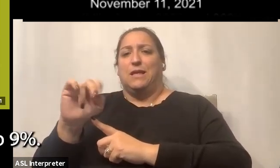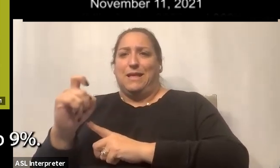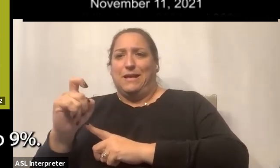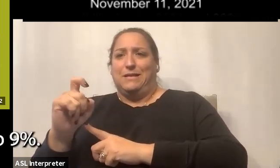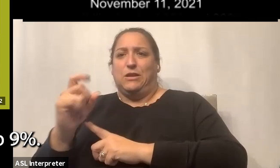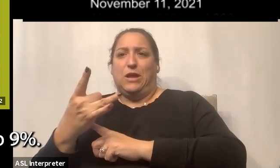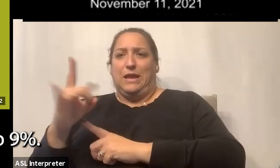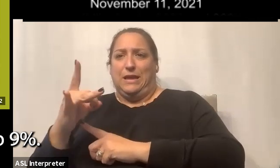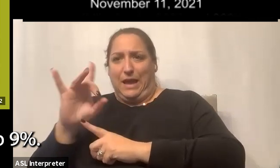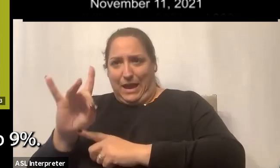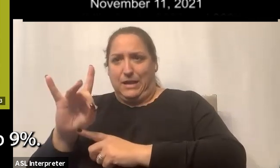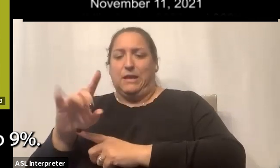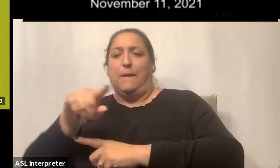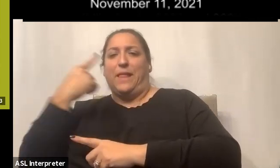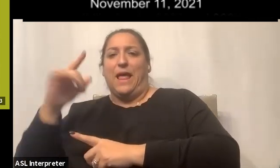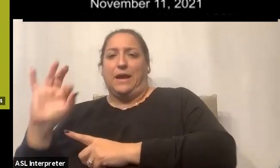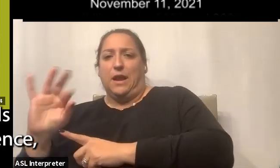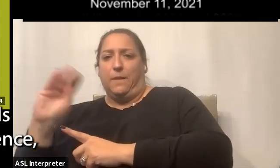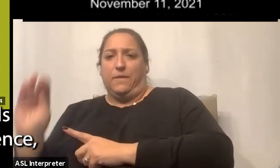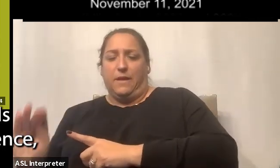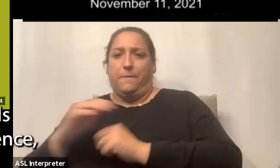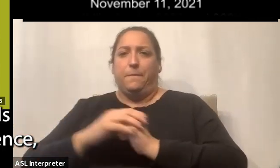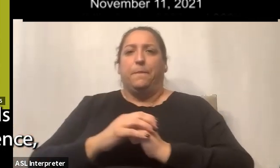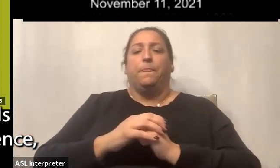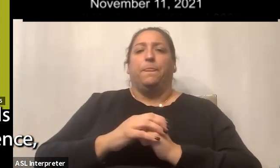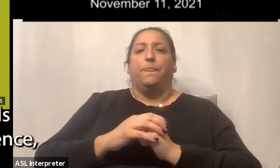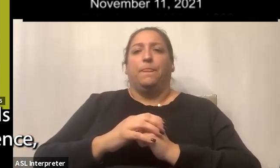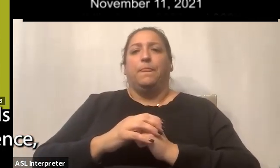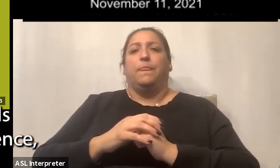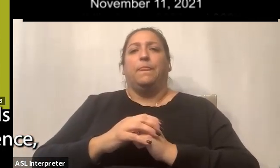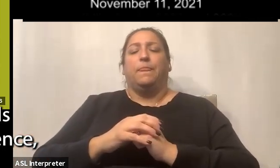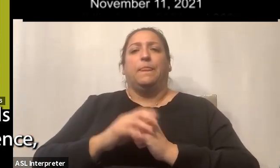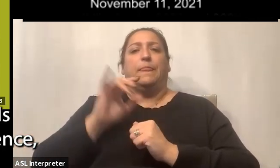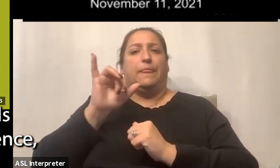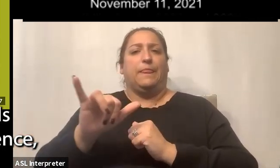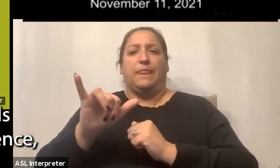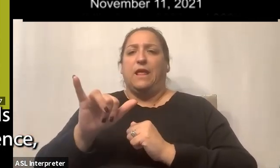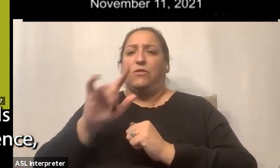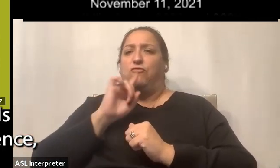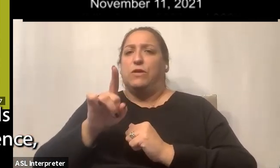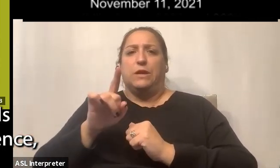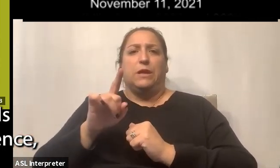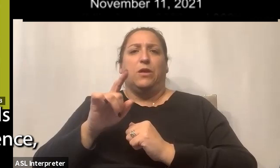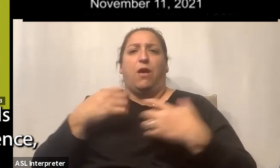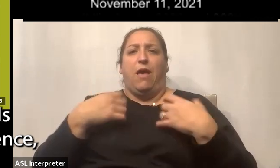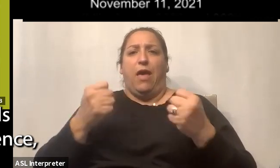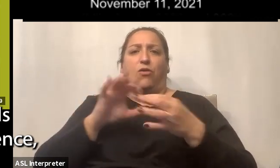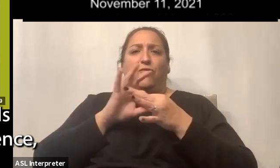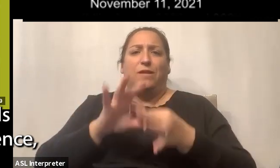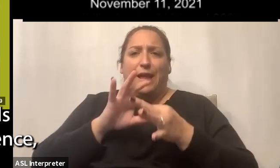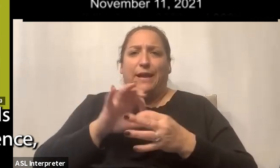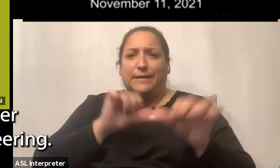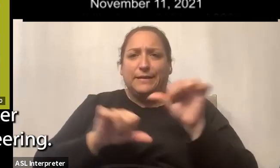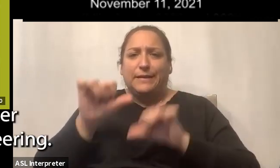whereas Black Americans take up 9%. This disparity is seen in all fields of science, such as health-related,